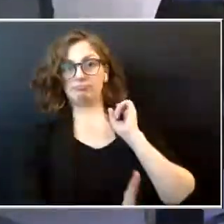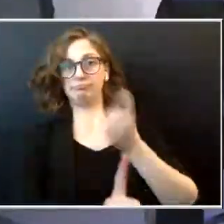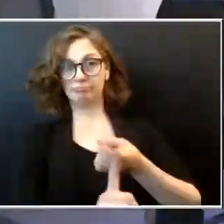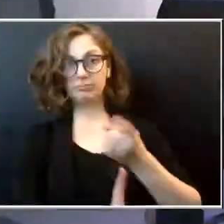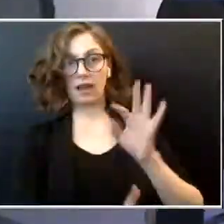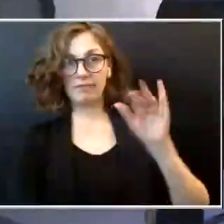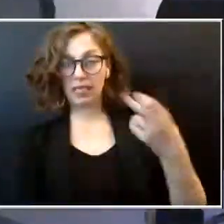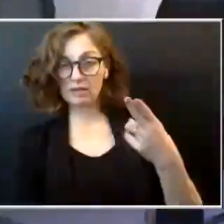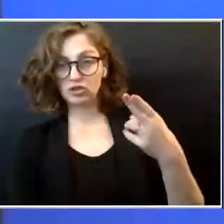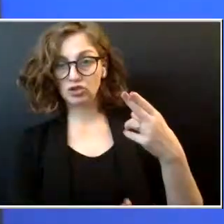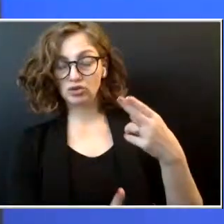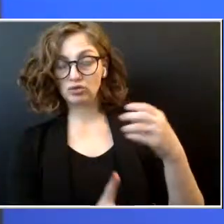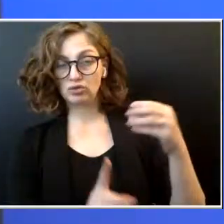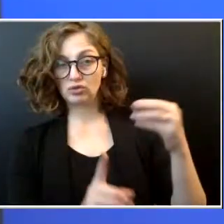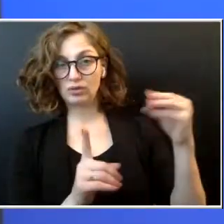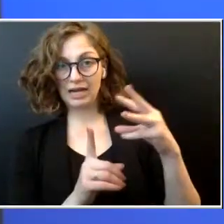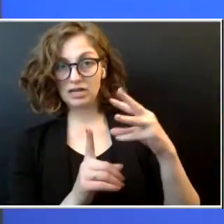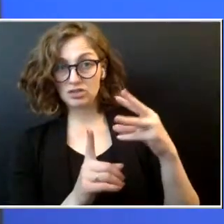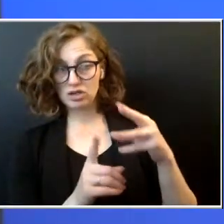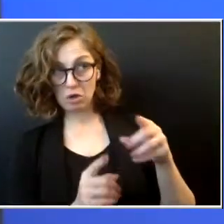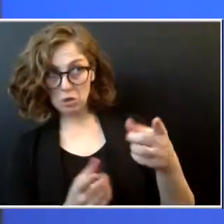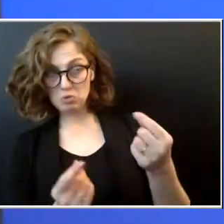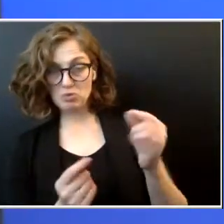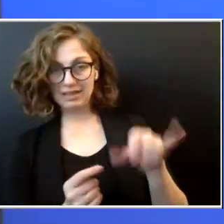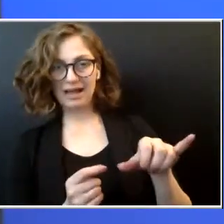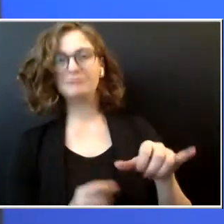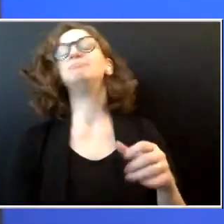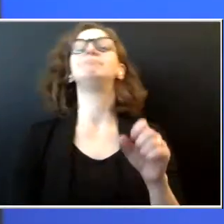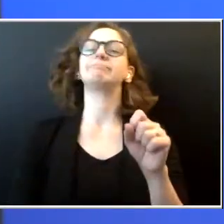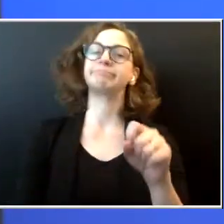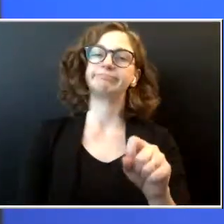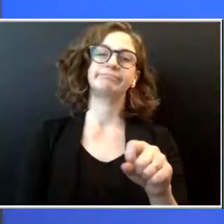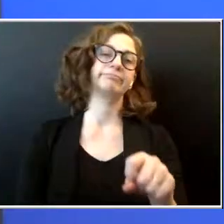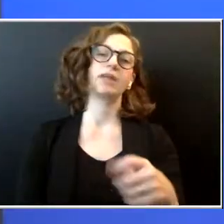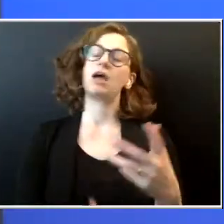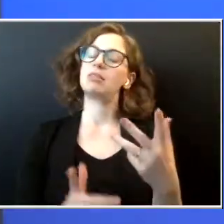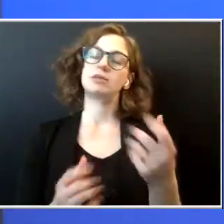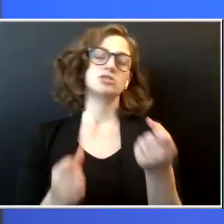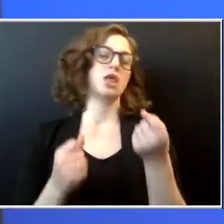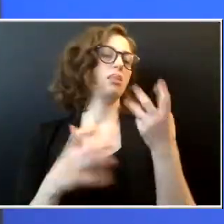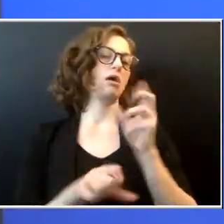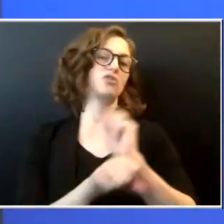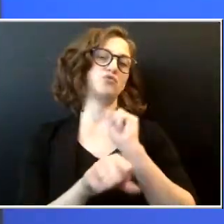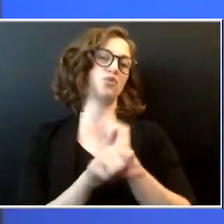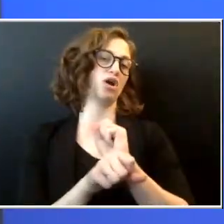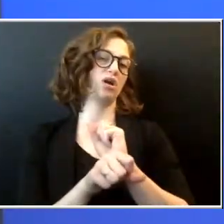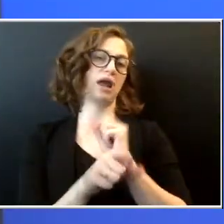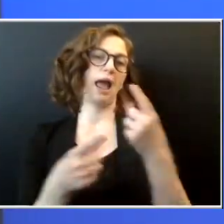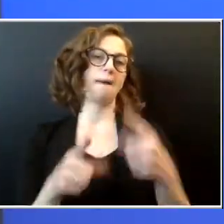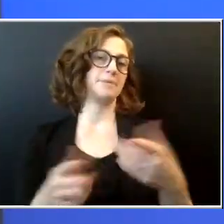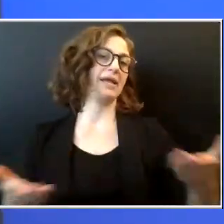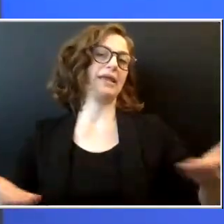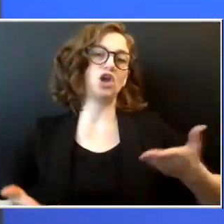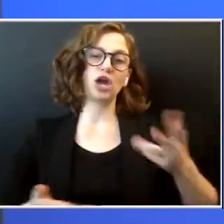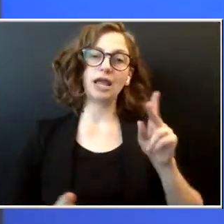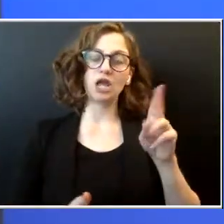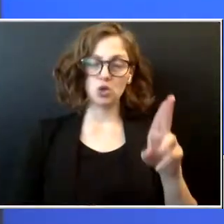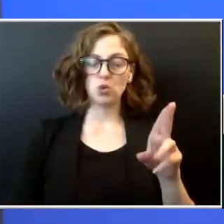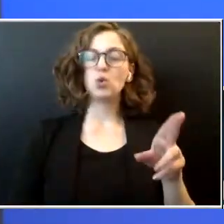Yeah, actually there's a lot of work at KU in our department of radiation oncology on